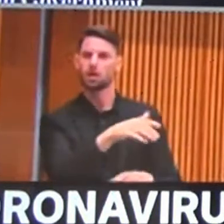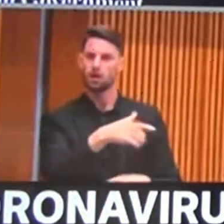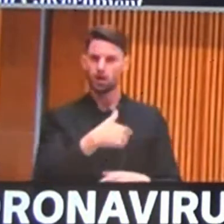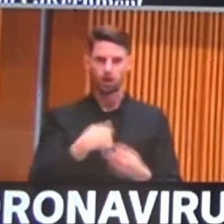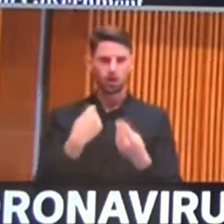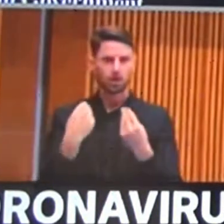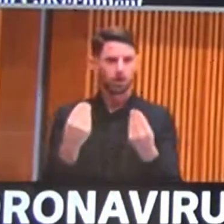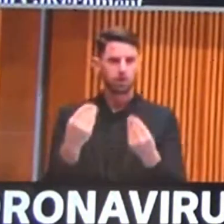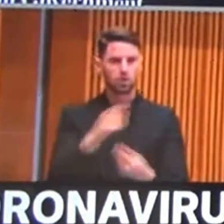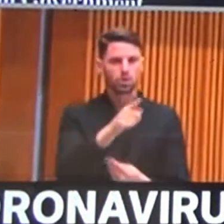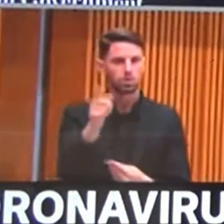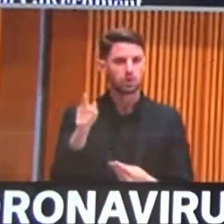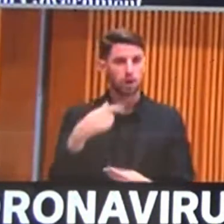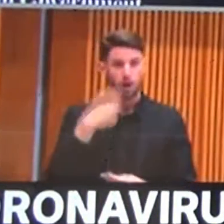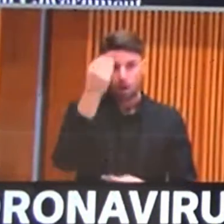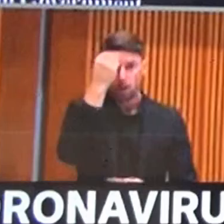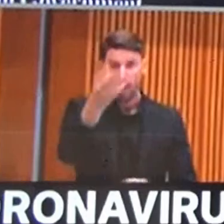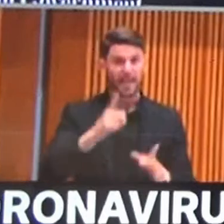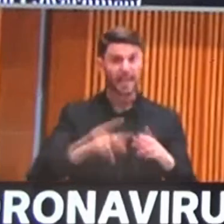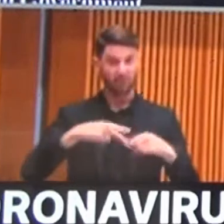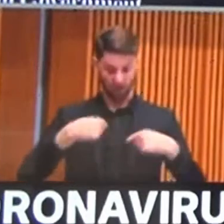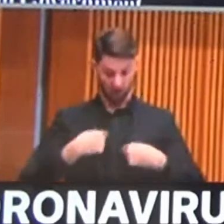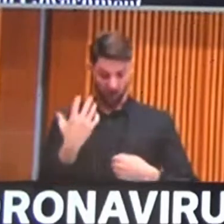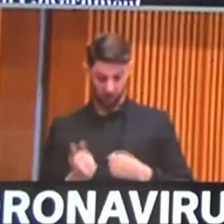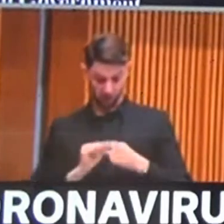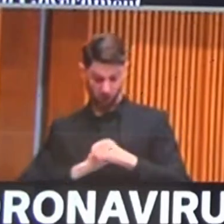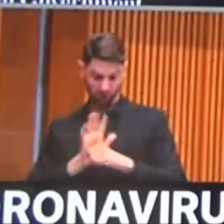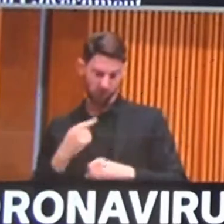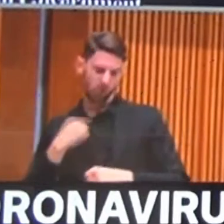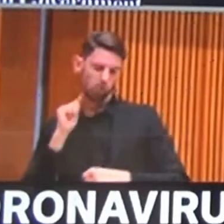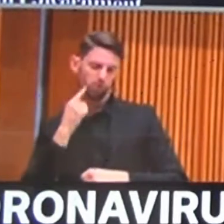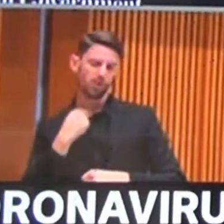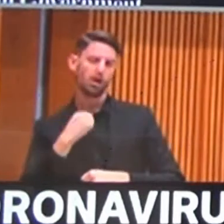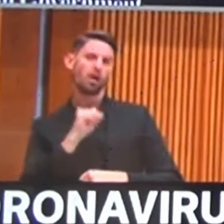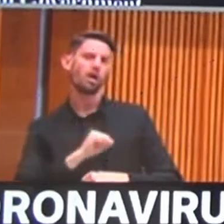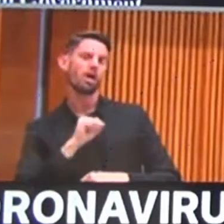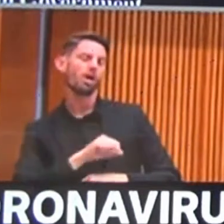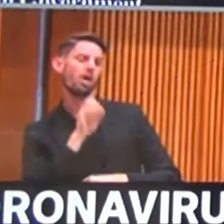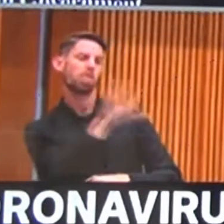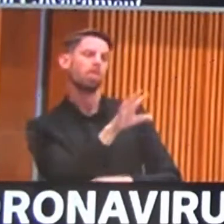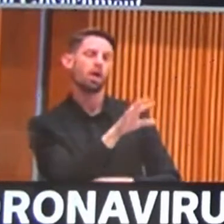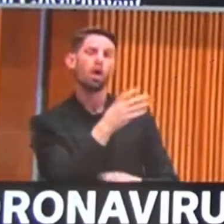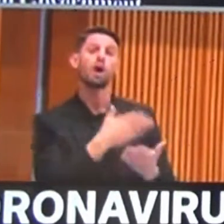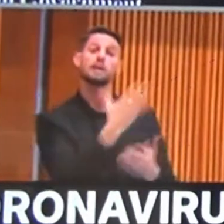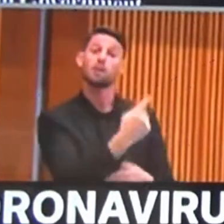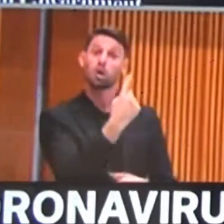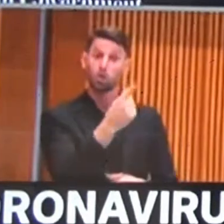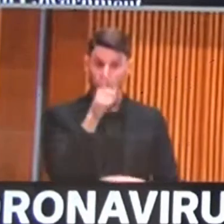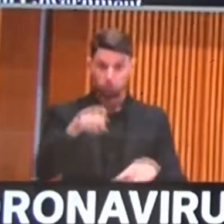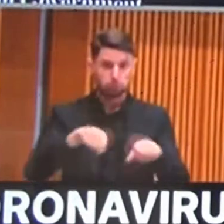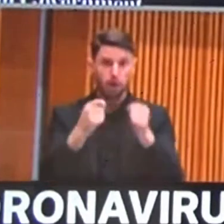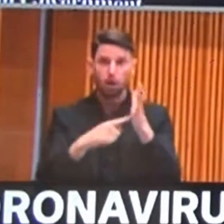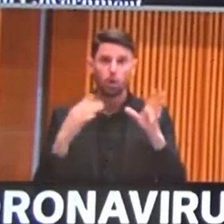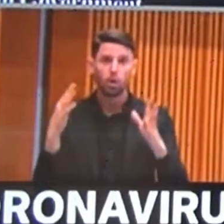is that the deliberate transmission of COVID-19 is an offence under the general criminal laws that apply in every state